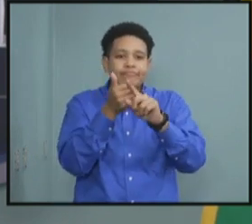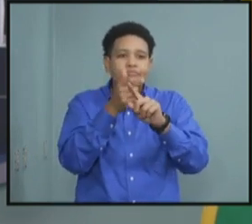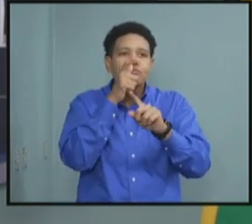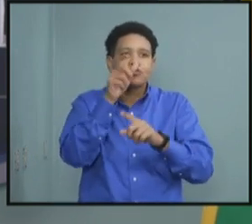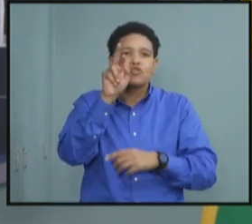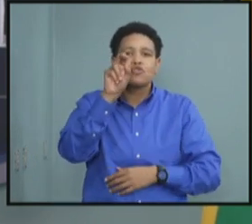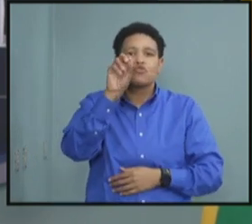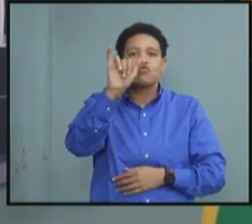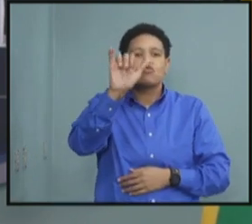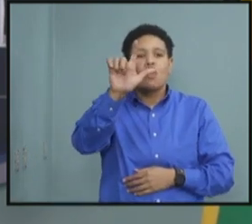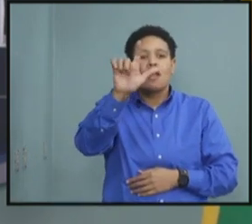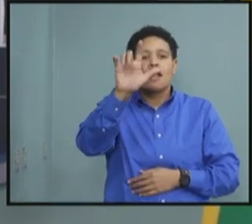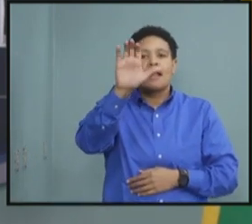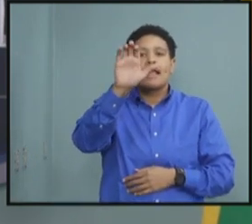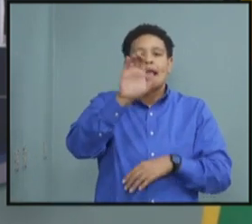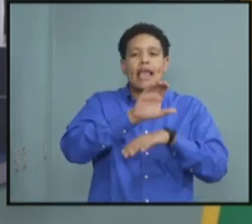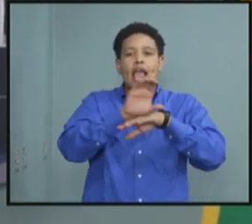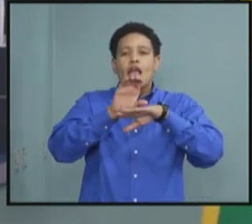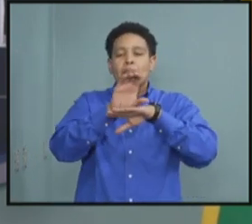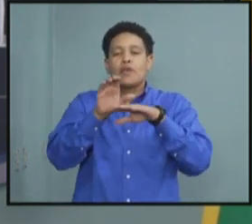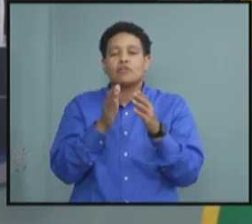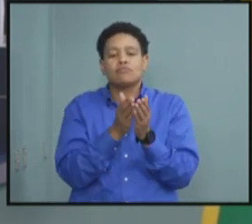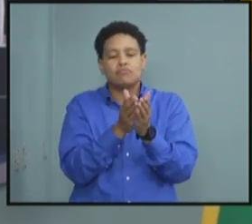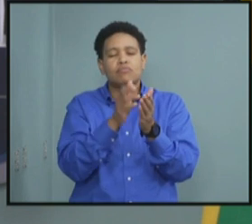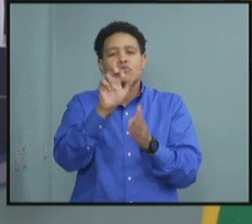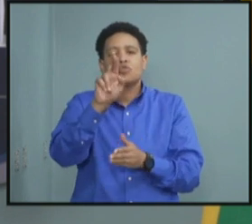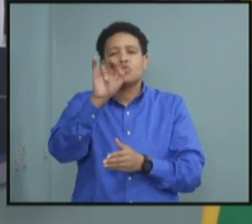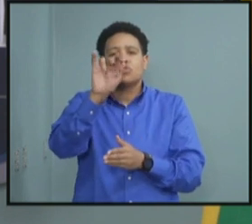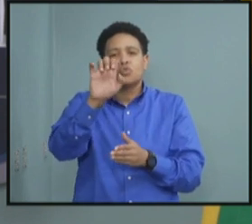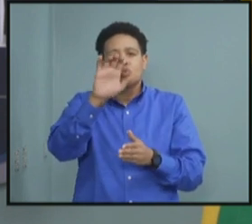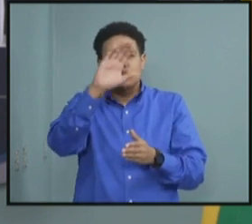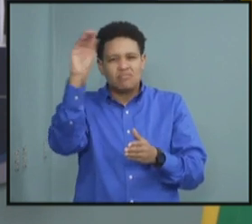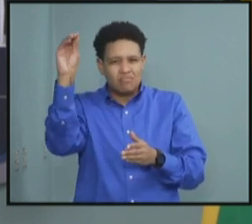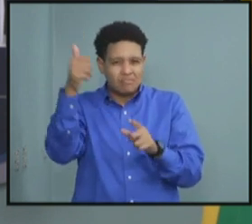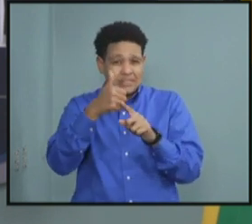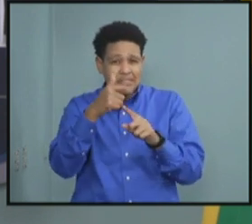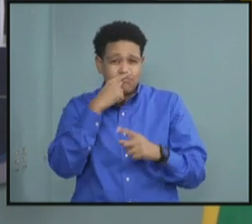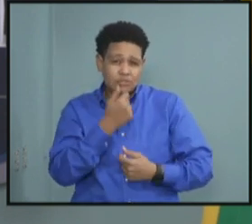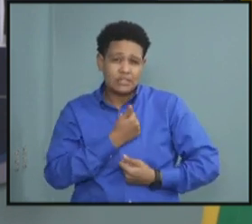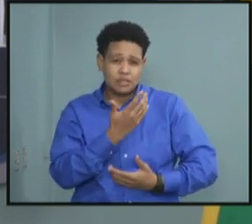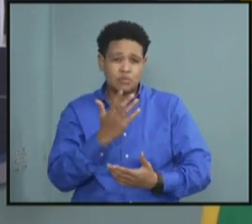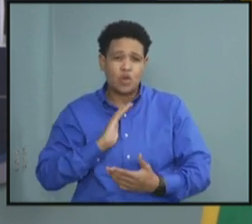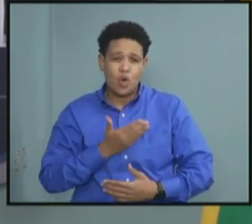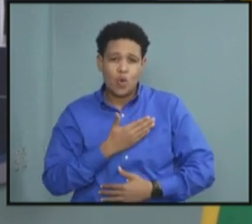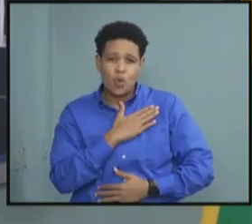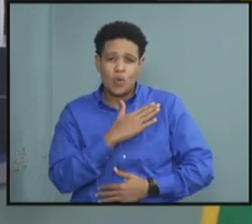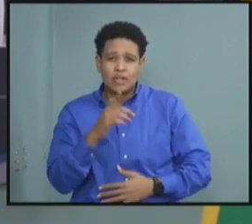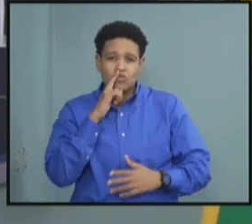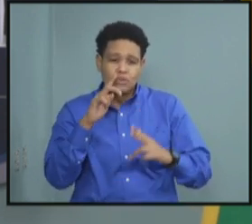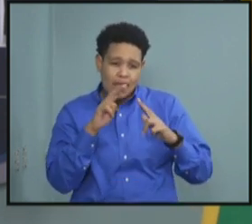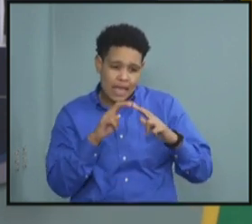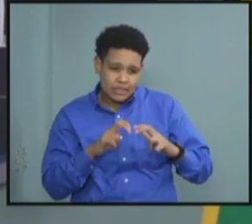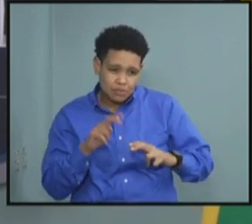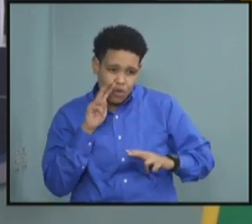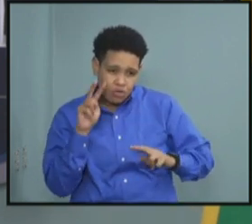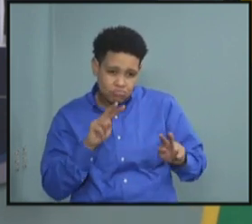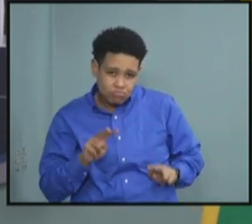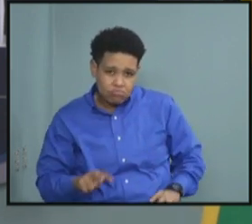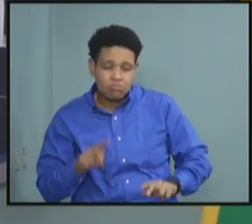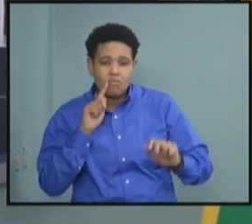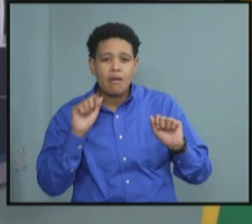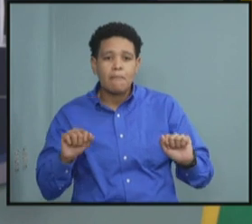Royal Caribbean Cruise Line expressing our willingness to explore the possibilities for